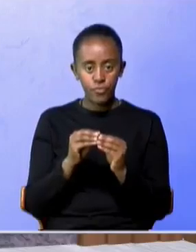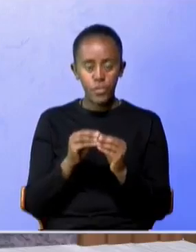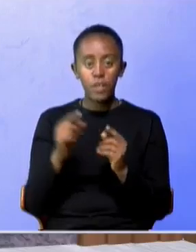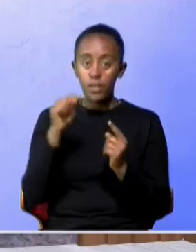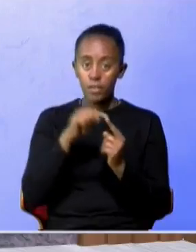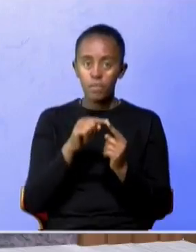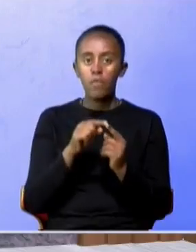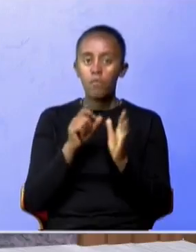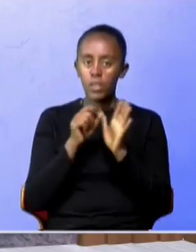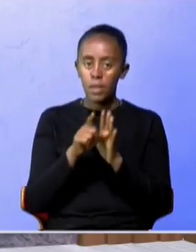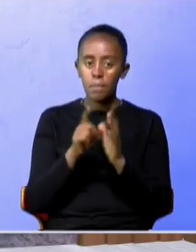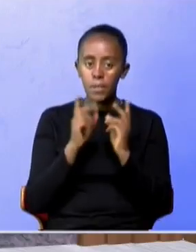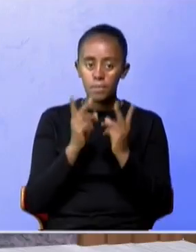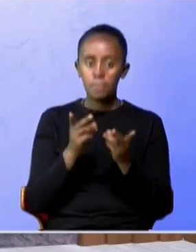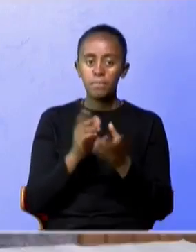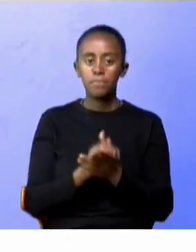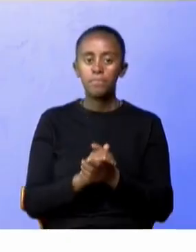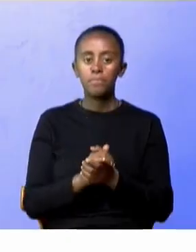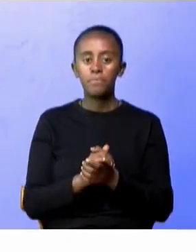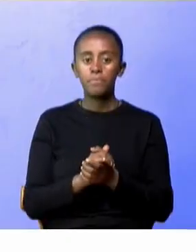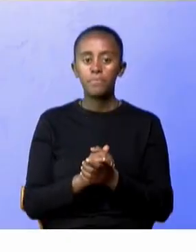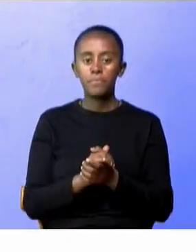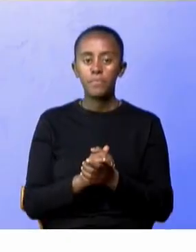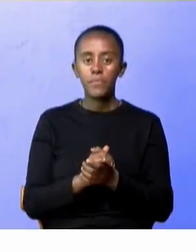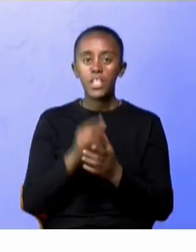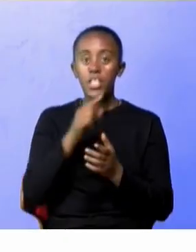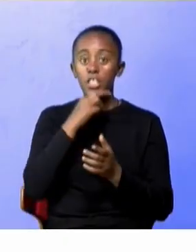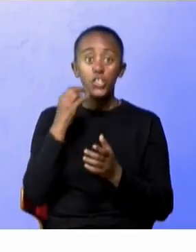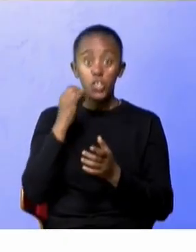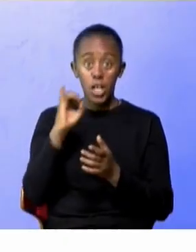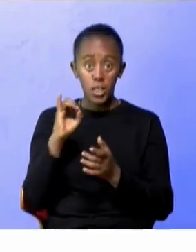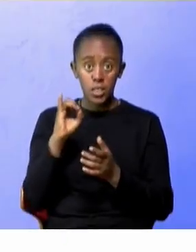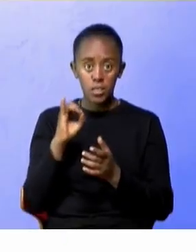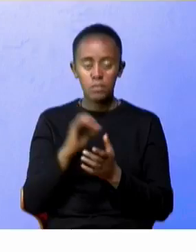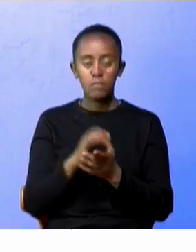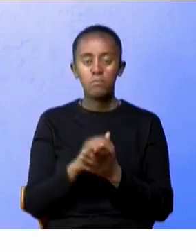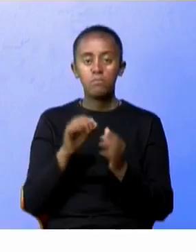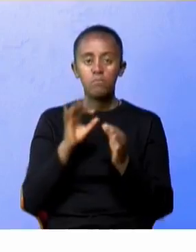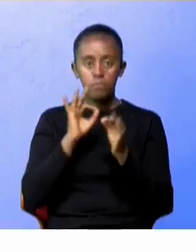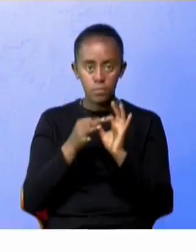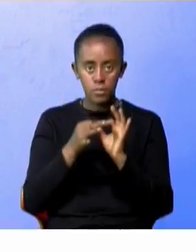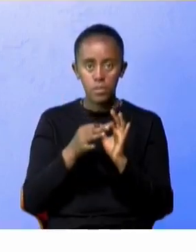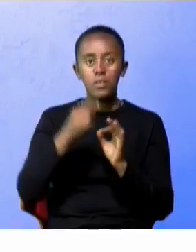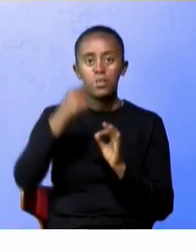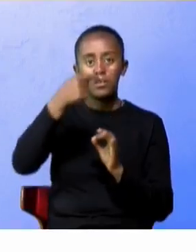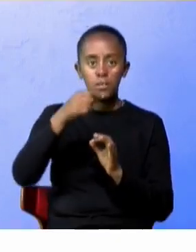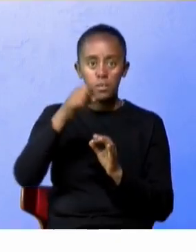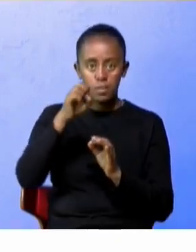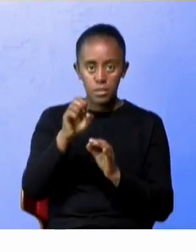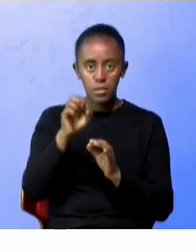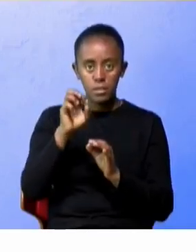infinitives. For example, gerunds are, let's define this first. Gerunds are